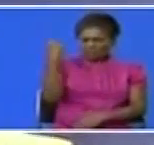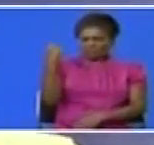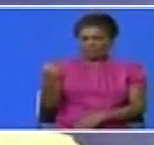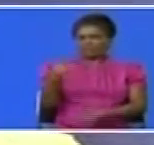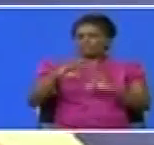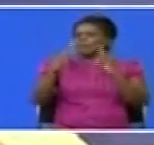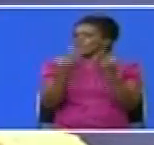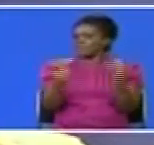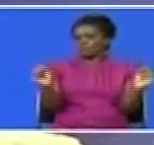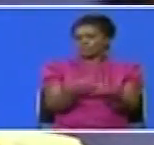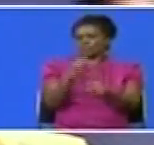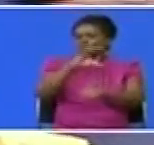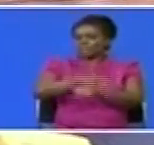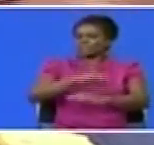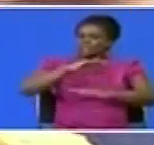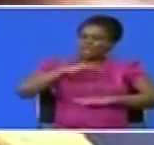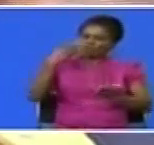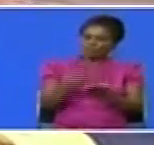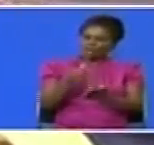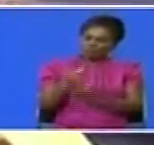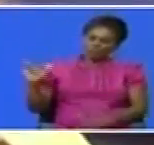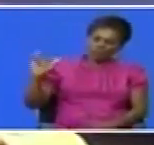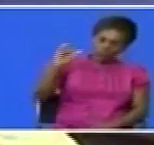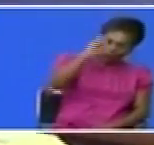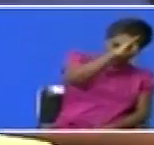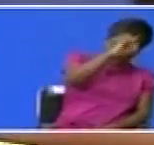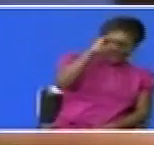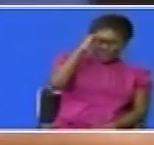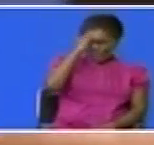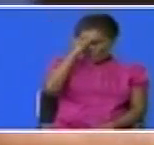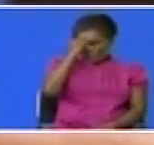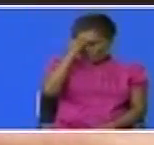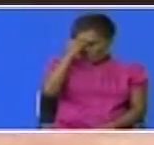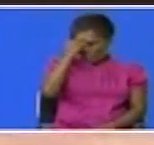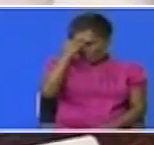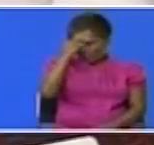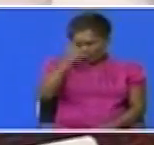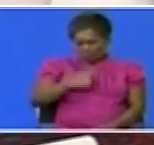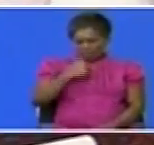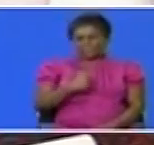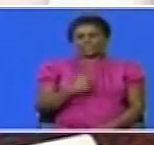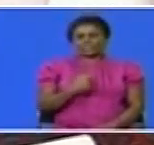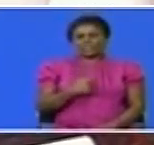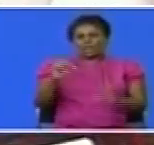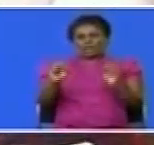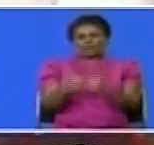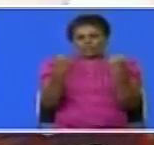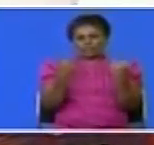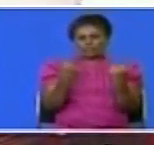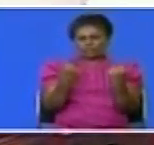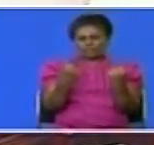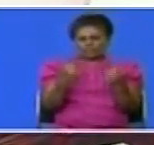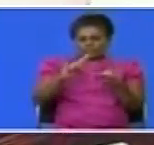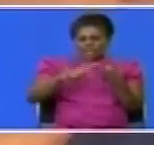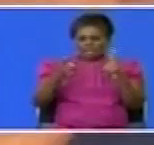her family could not raise enough funds required for an operation to reconstruct her skull after she was involved in an accident in India. We, the